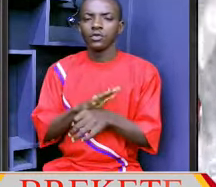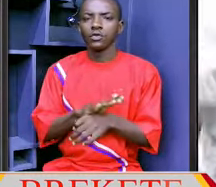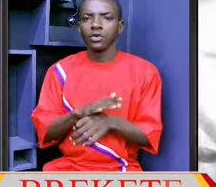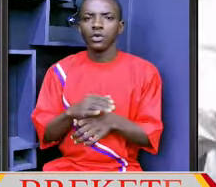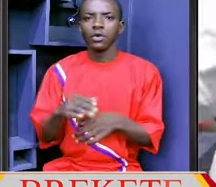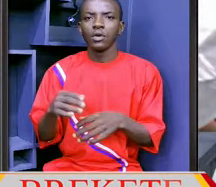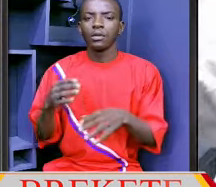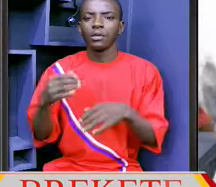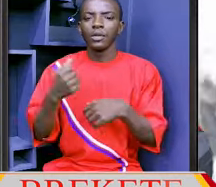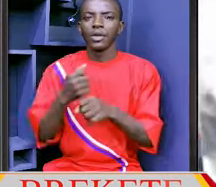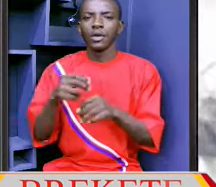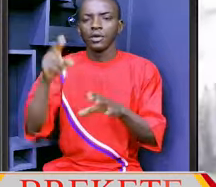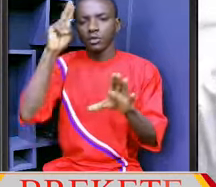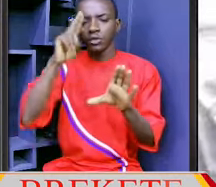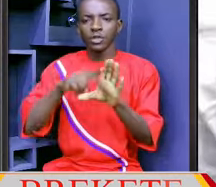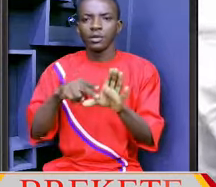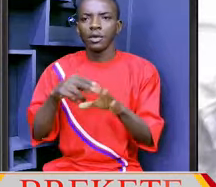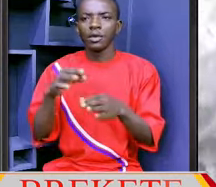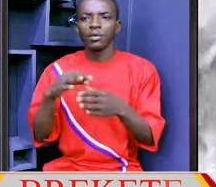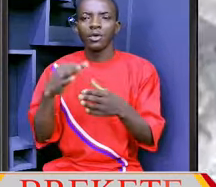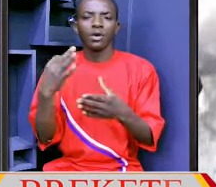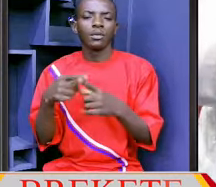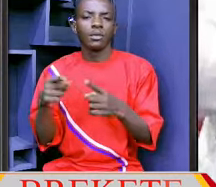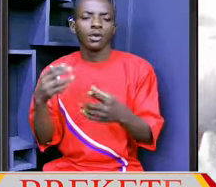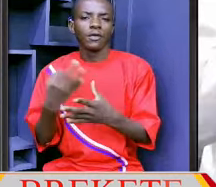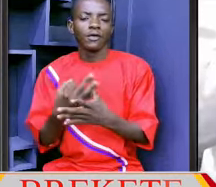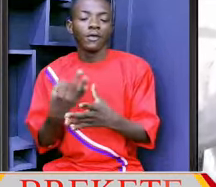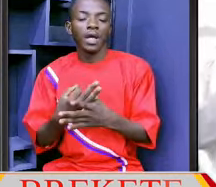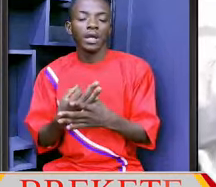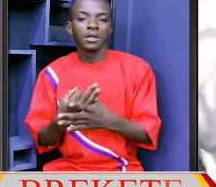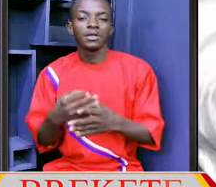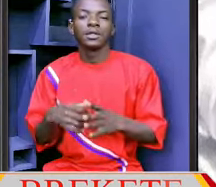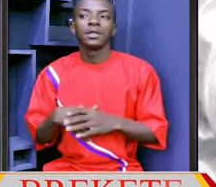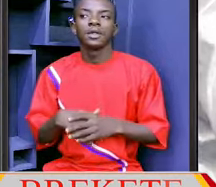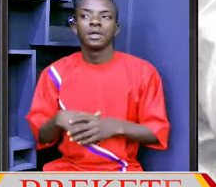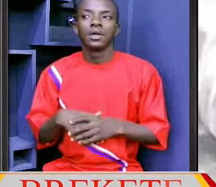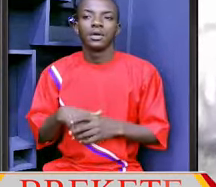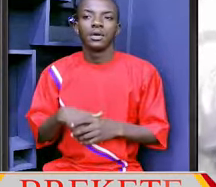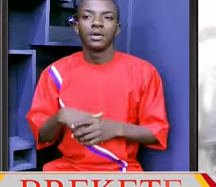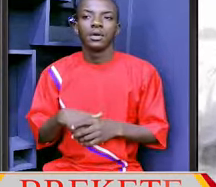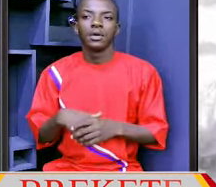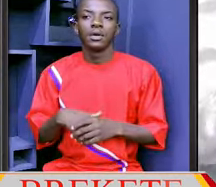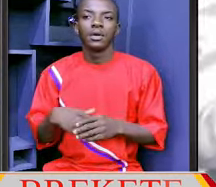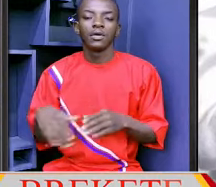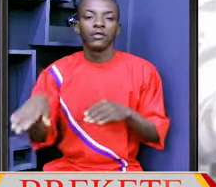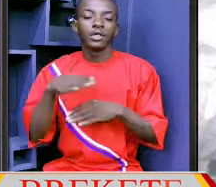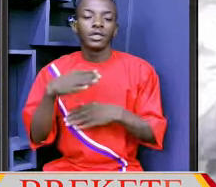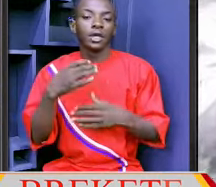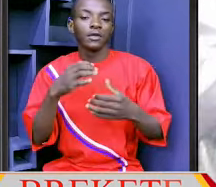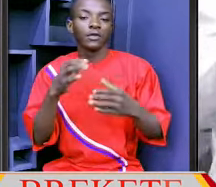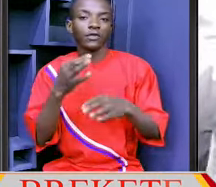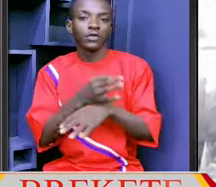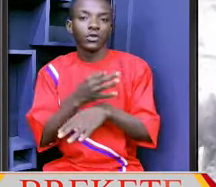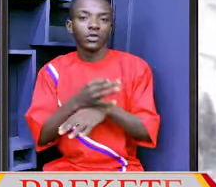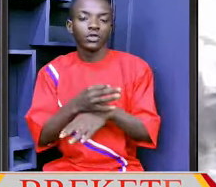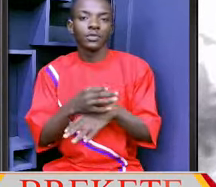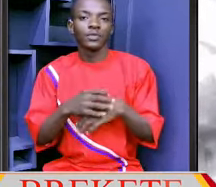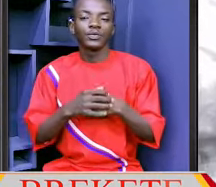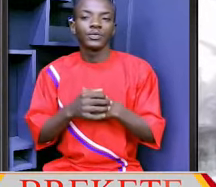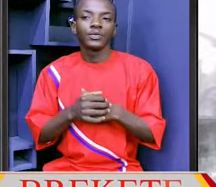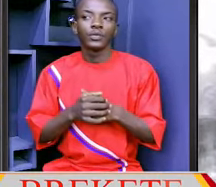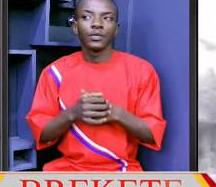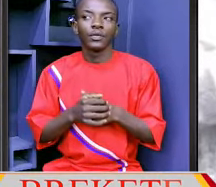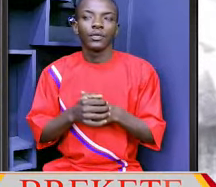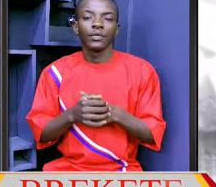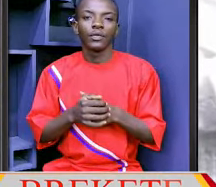But committee on finance, committee on oversight function, committee